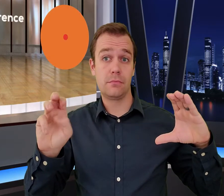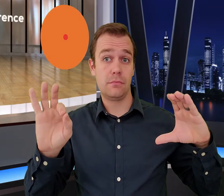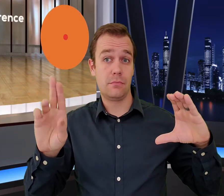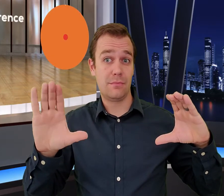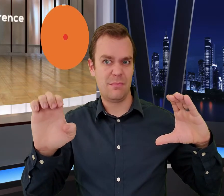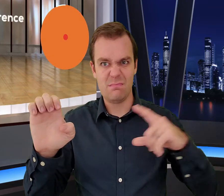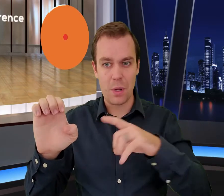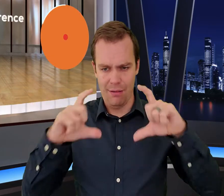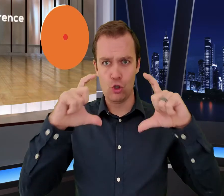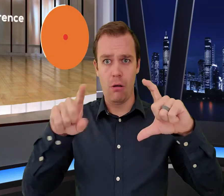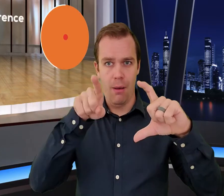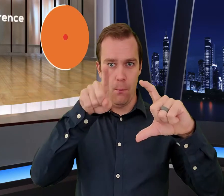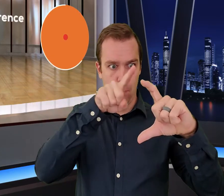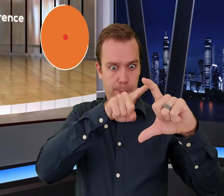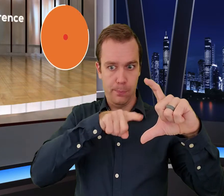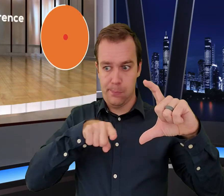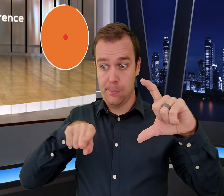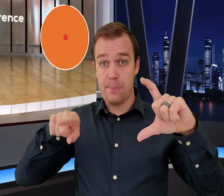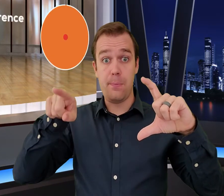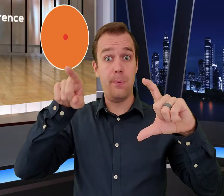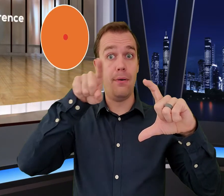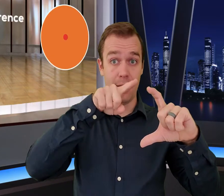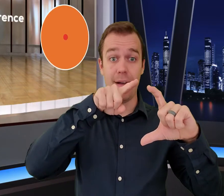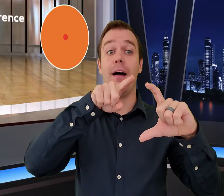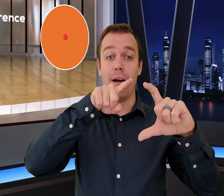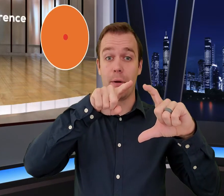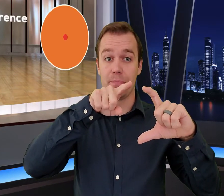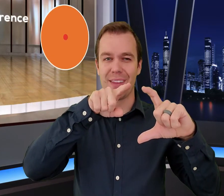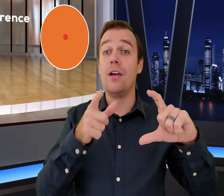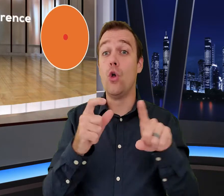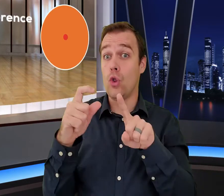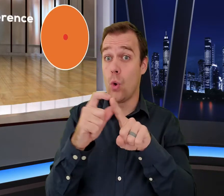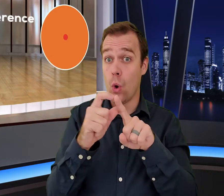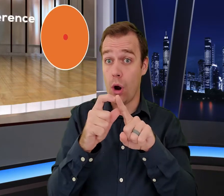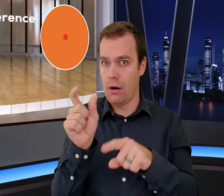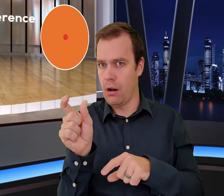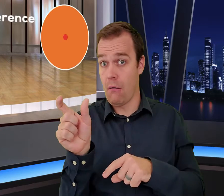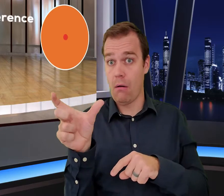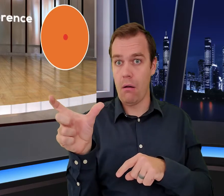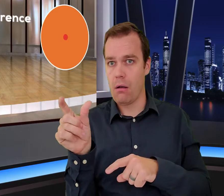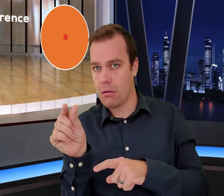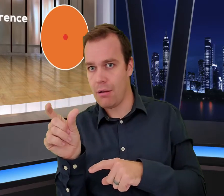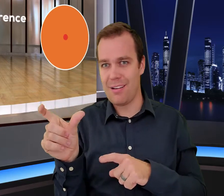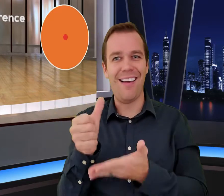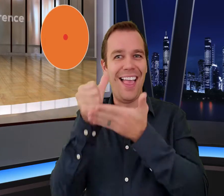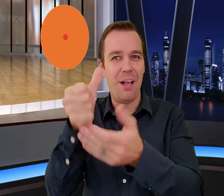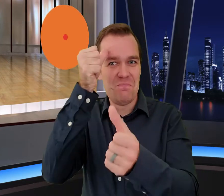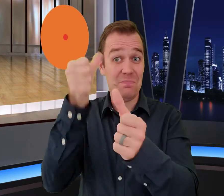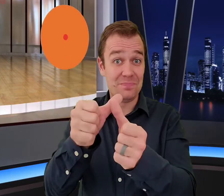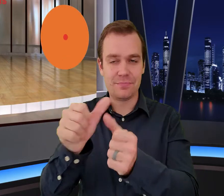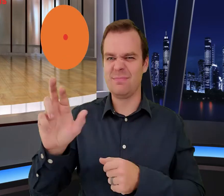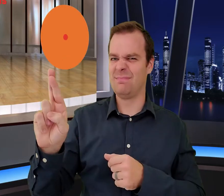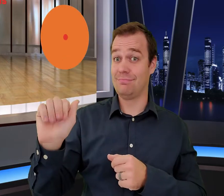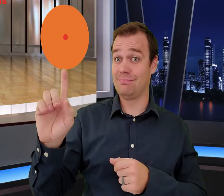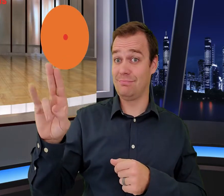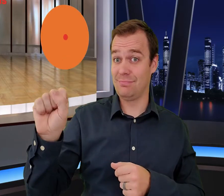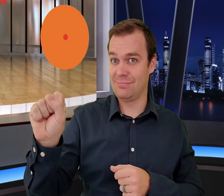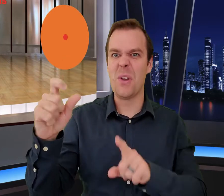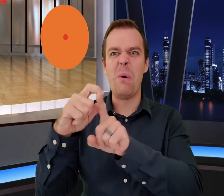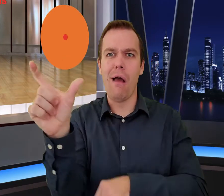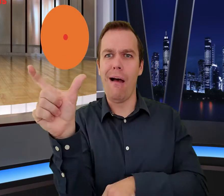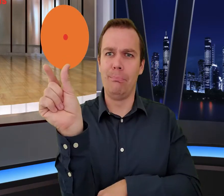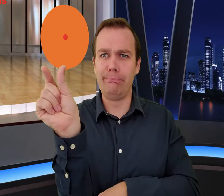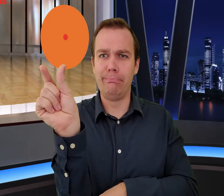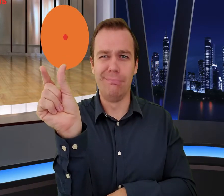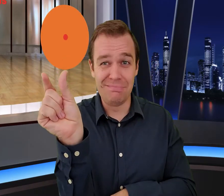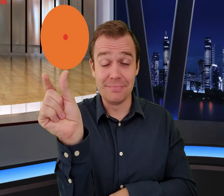Circumference is the distance around the circle. The length of the words may help you remember. Radius